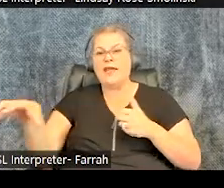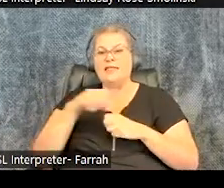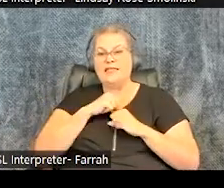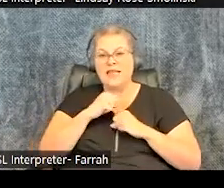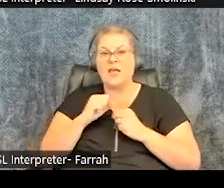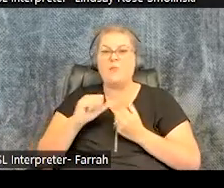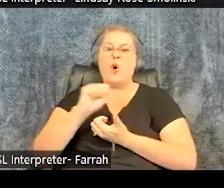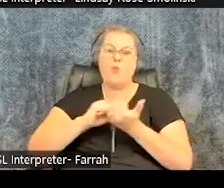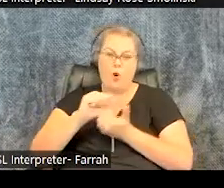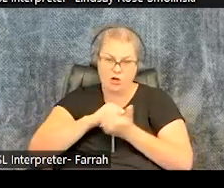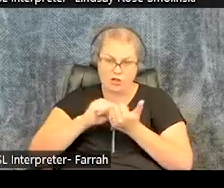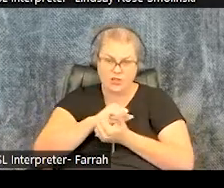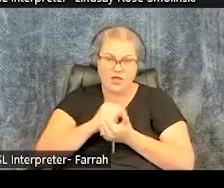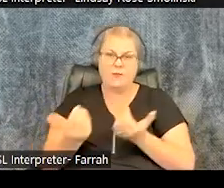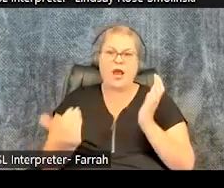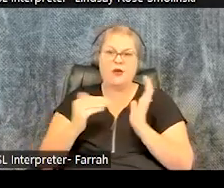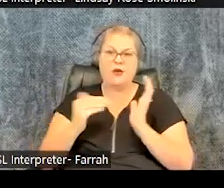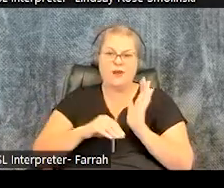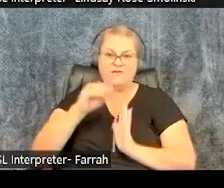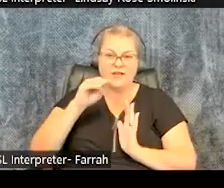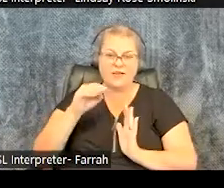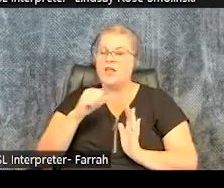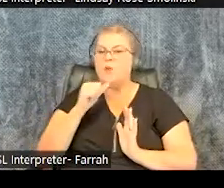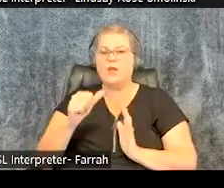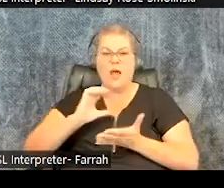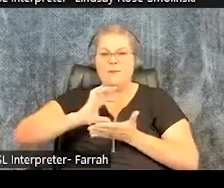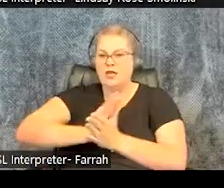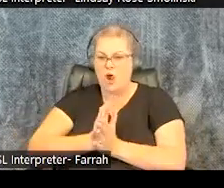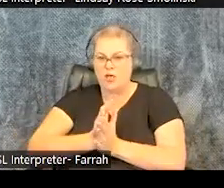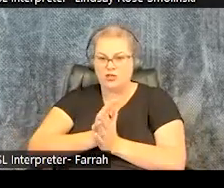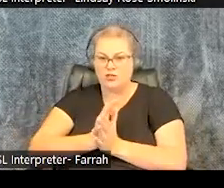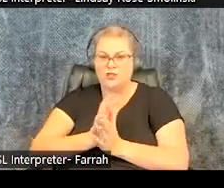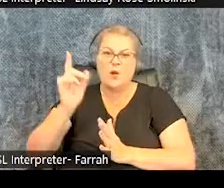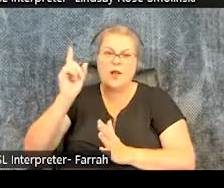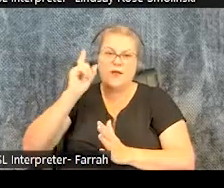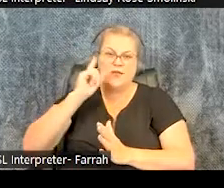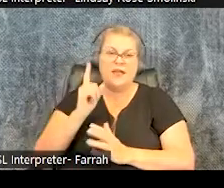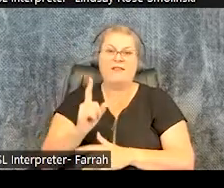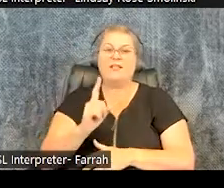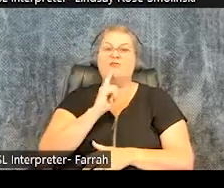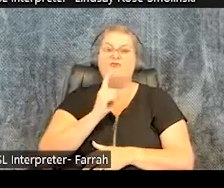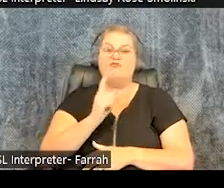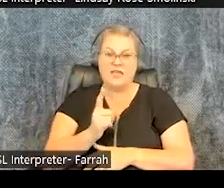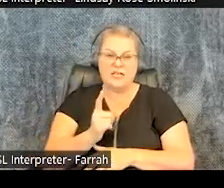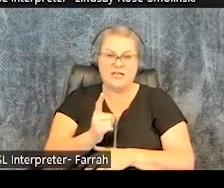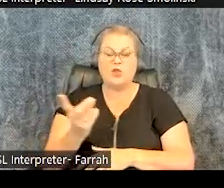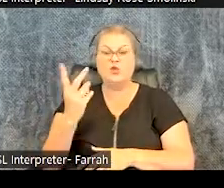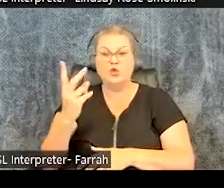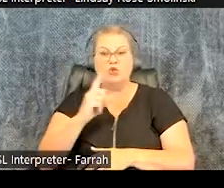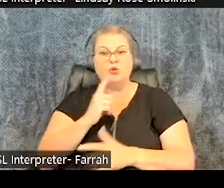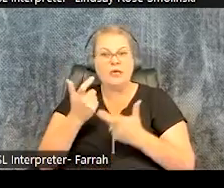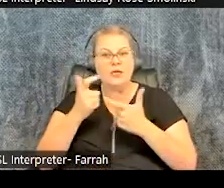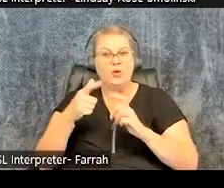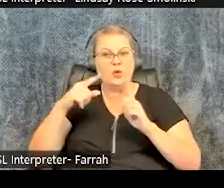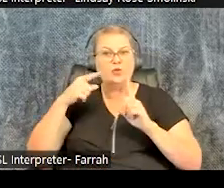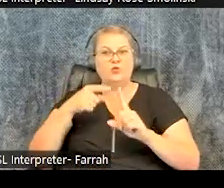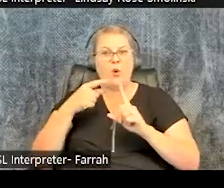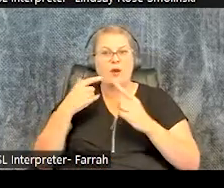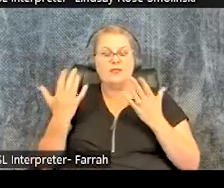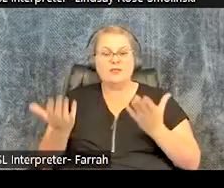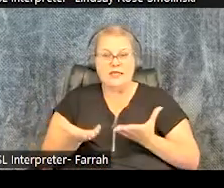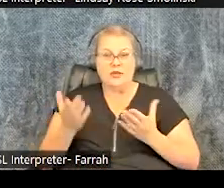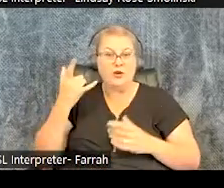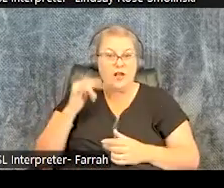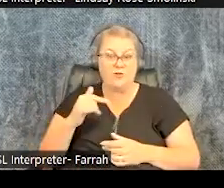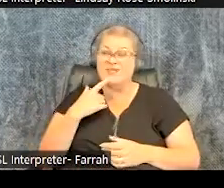them and have them refilled. They will not be crushed. And I think that's two really big points here in California that says we are ready